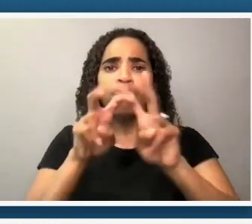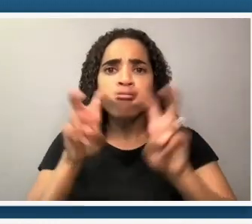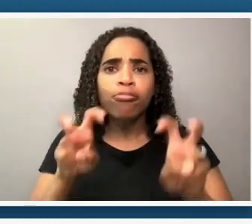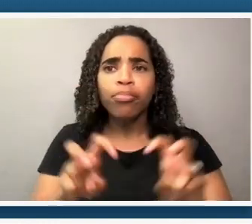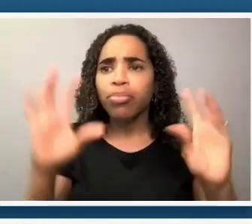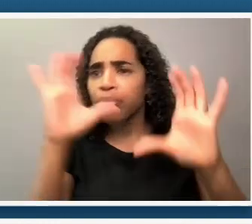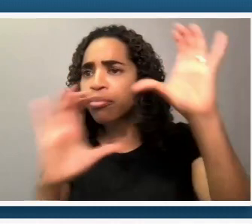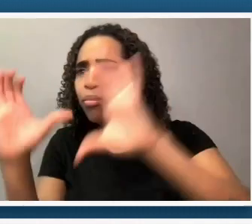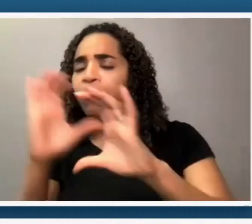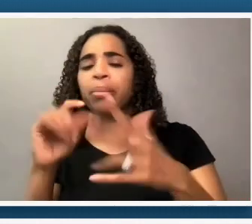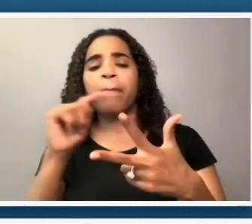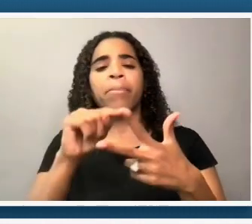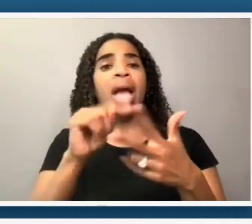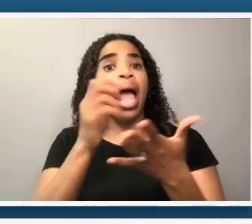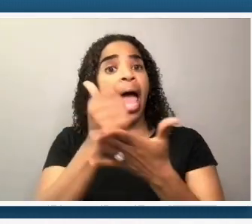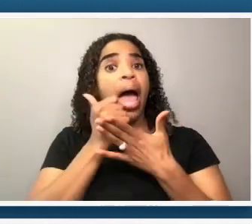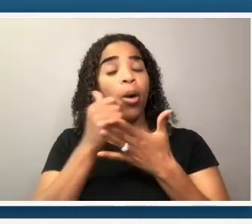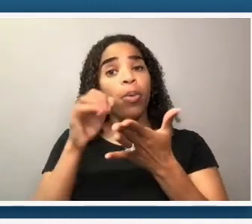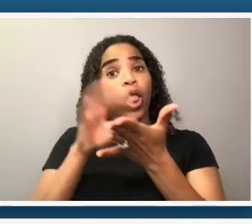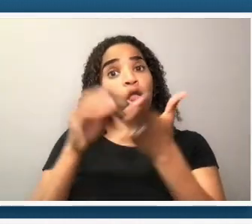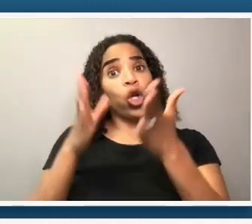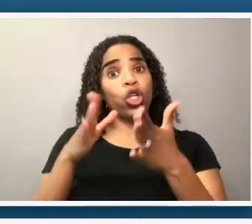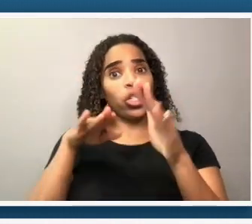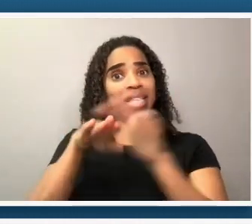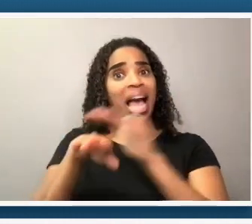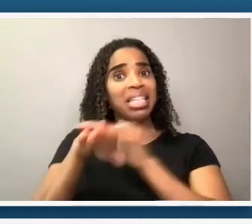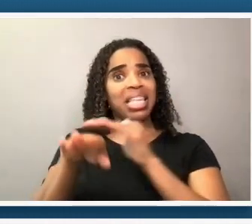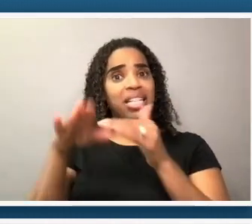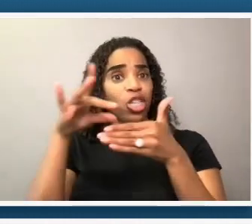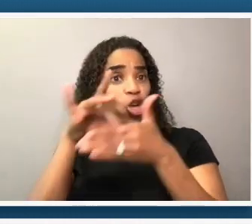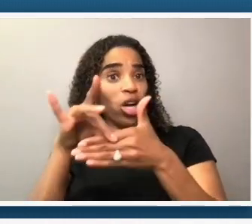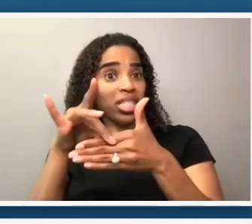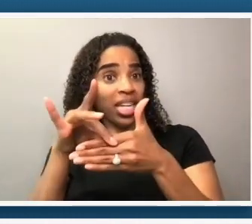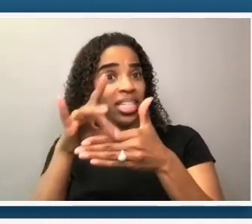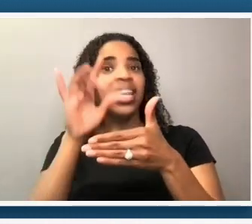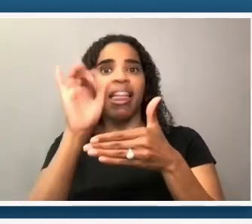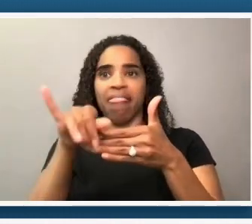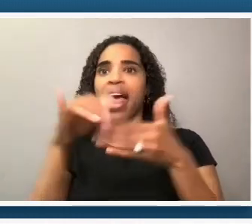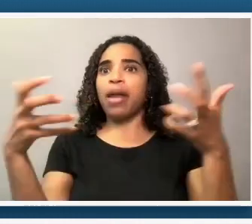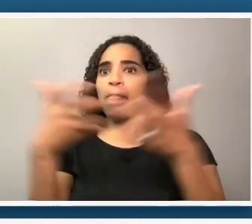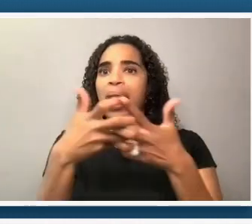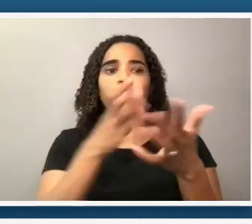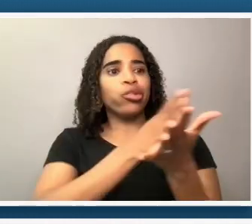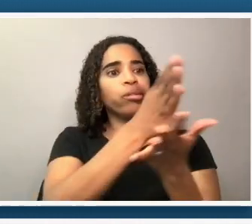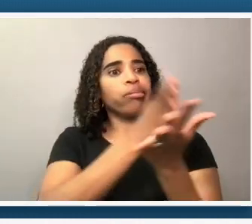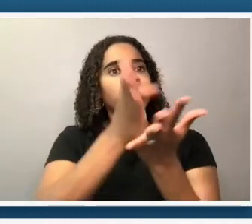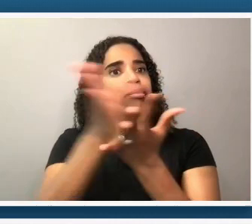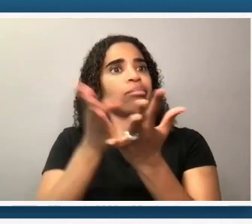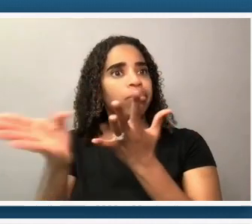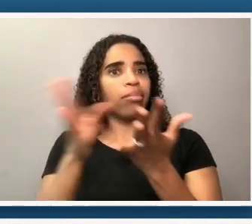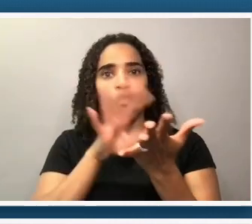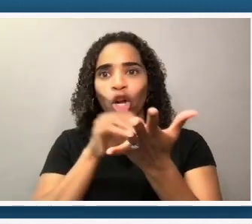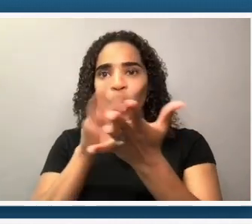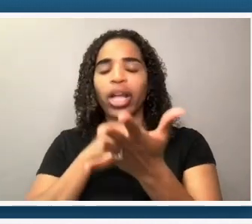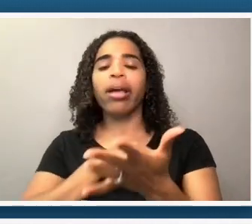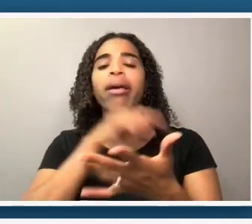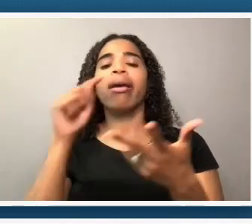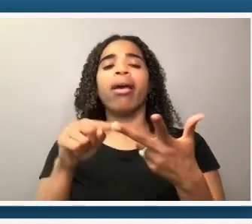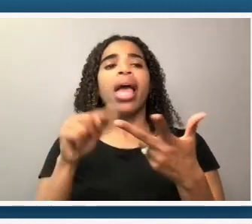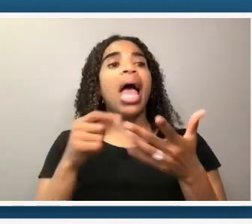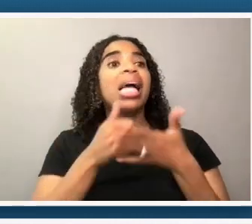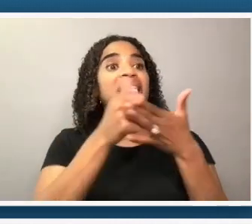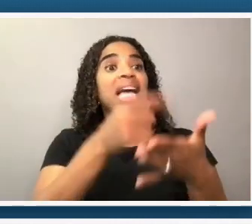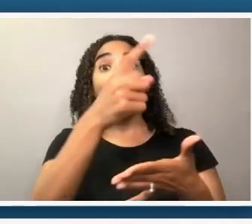help learners access content that supports cross-disciplinary connections, and to help learners